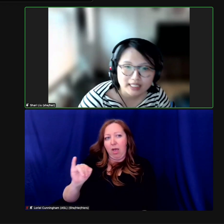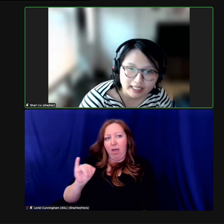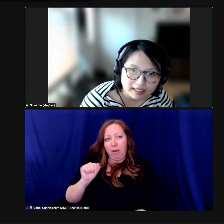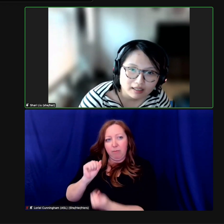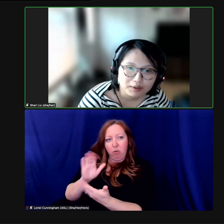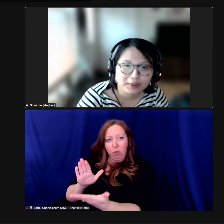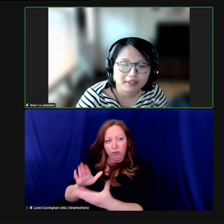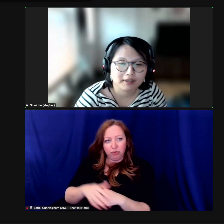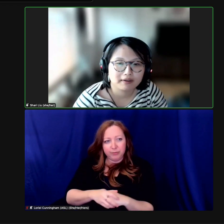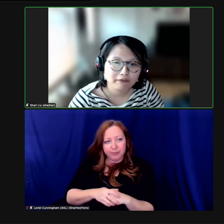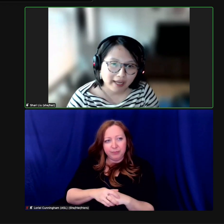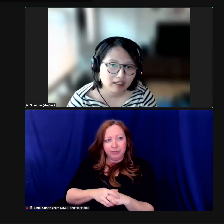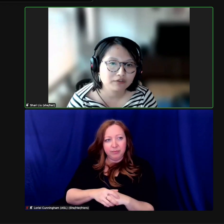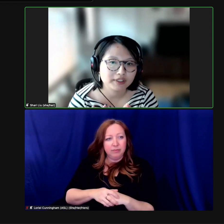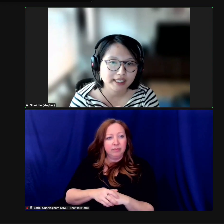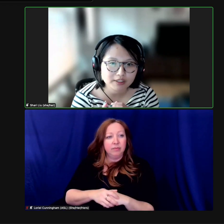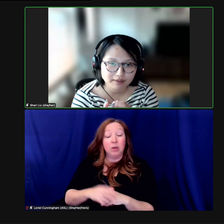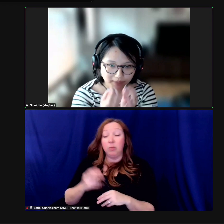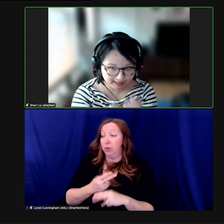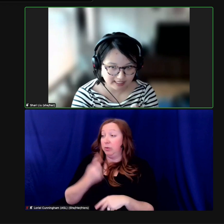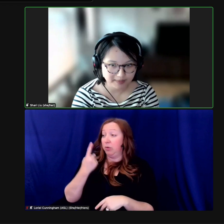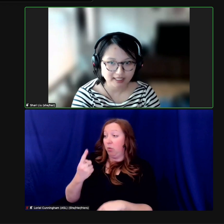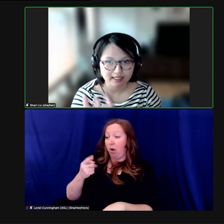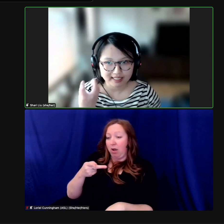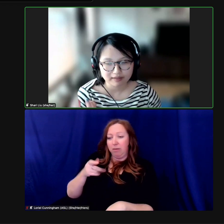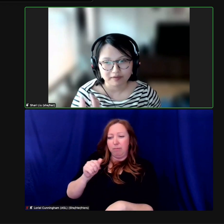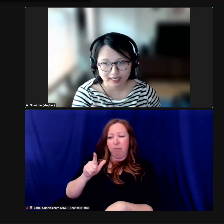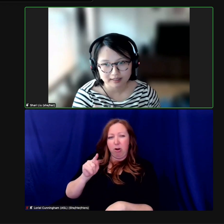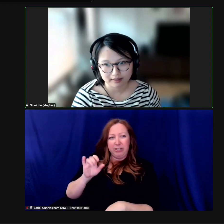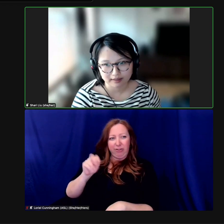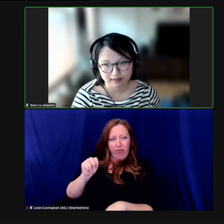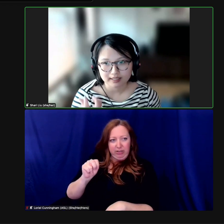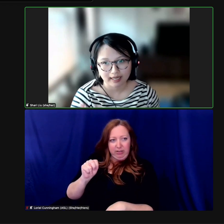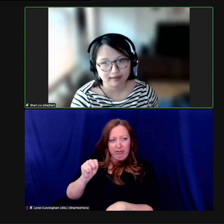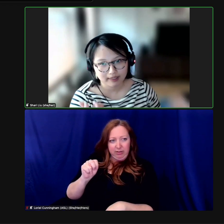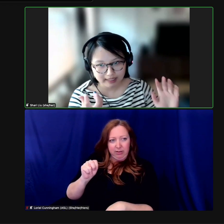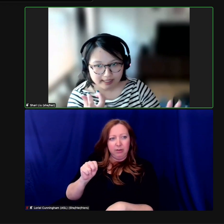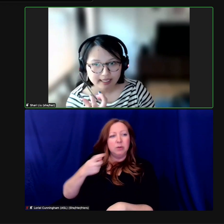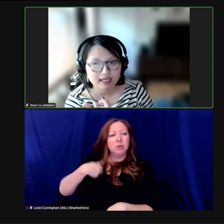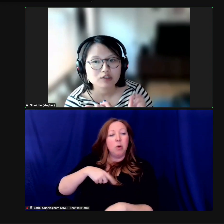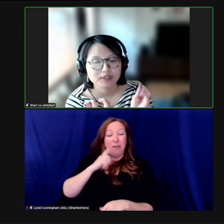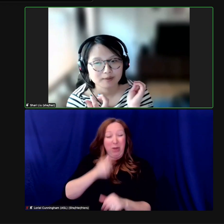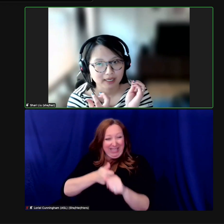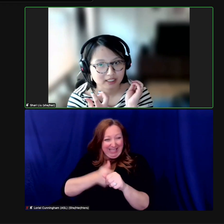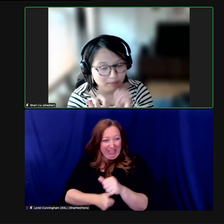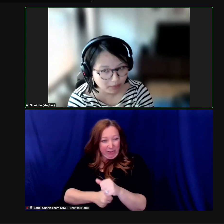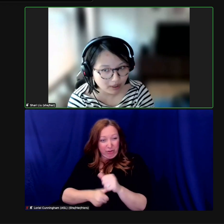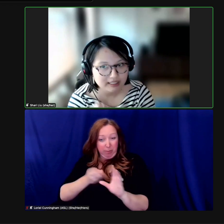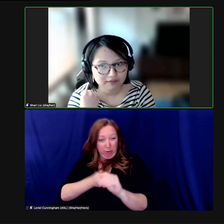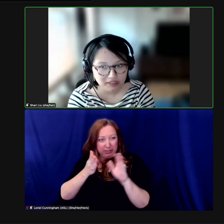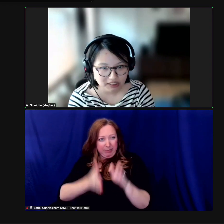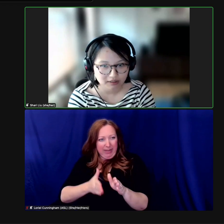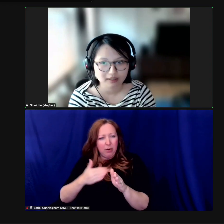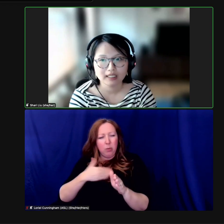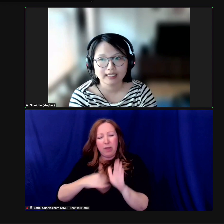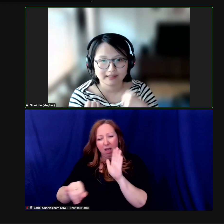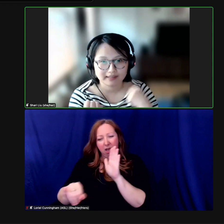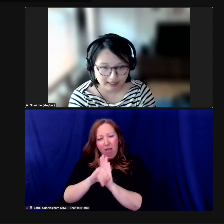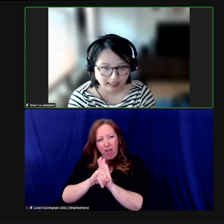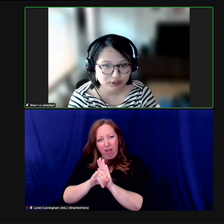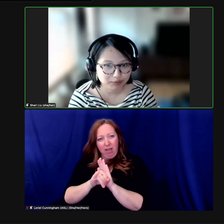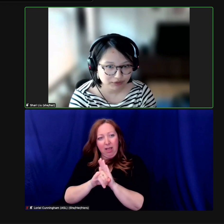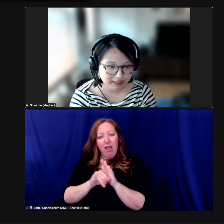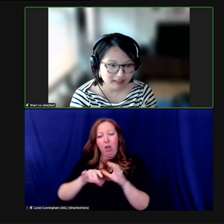partition of the data, we're going to find for each participant a set of voxels that, in this case, responds more to physical